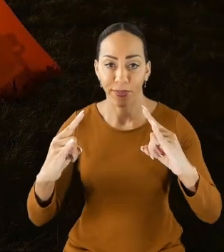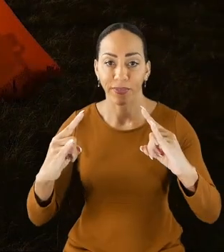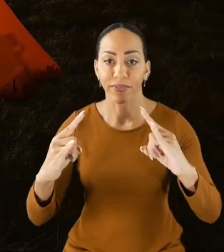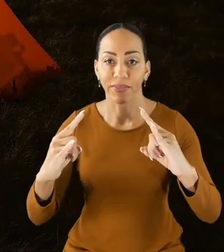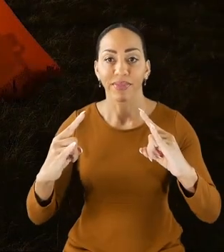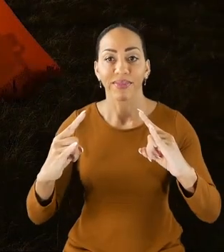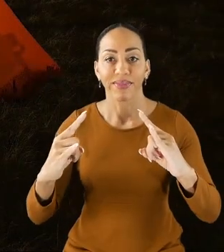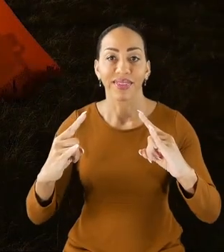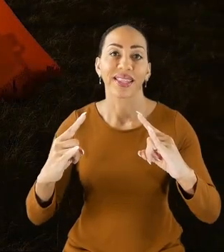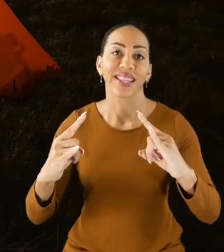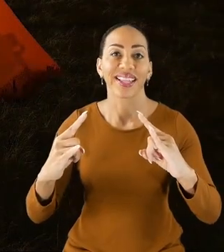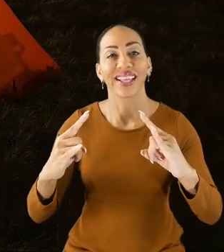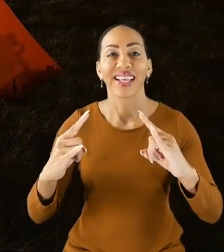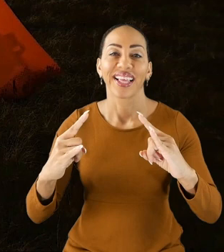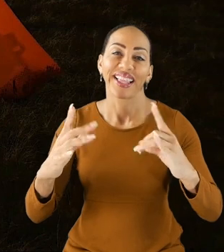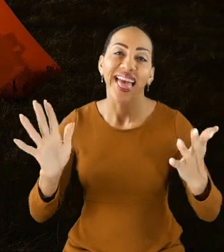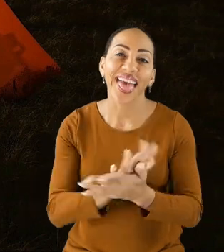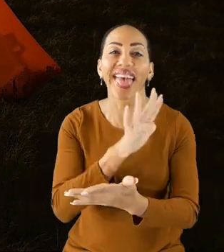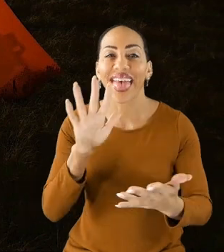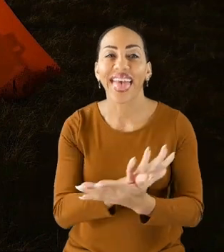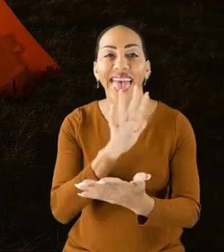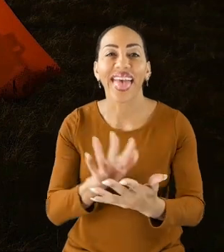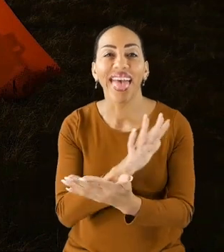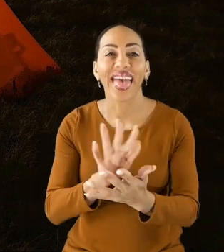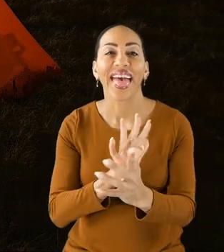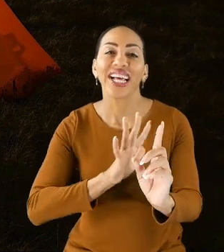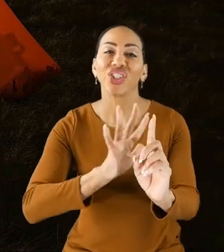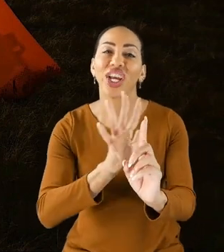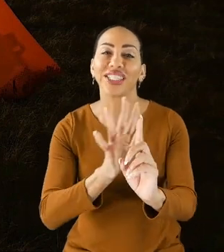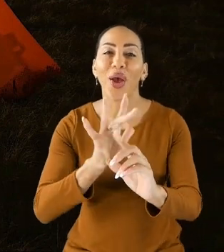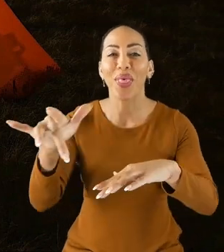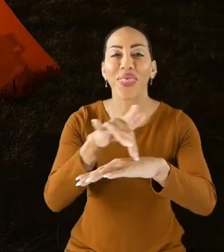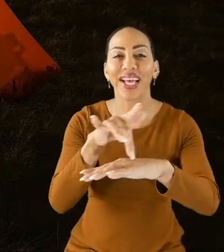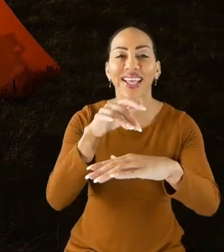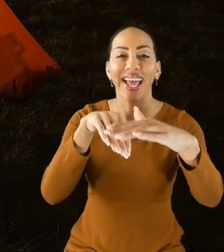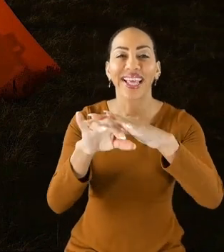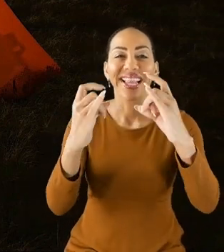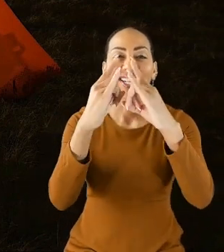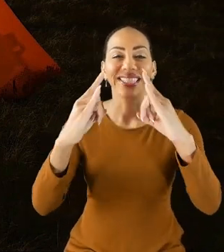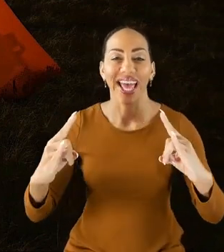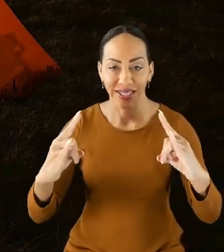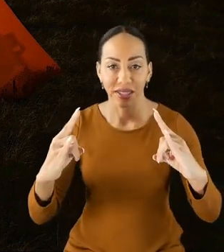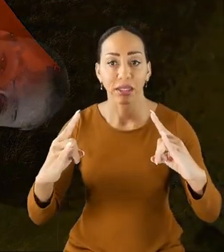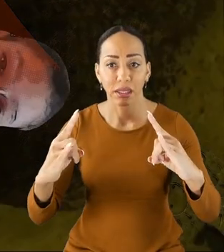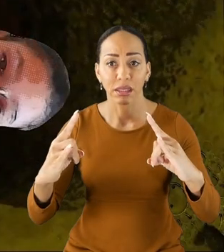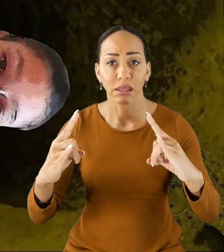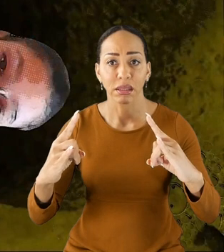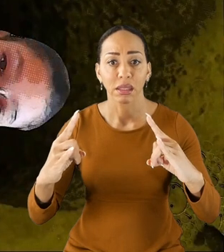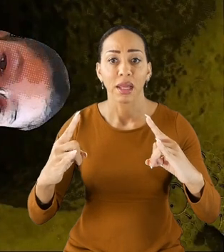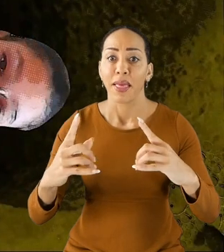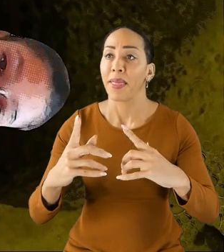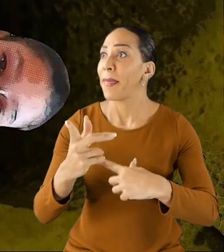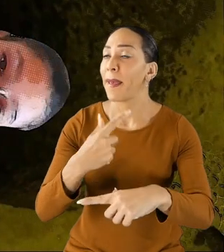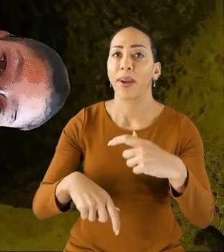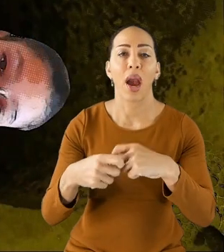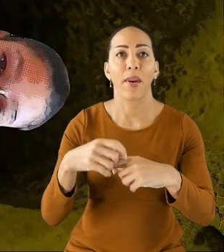they find some pleasure in playing with their, making some shadow theater inside the tent. But they end